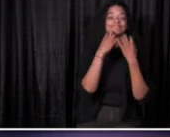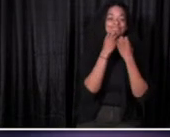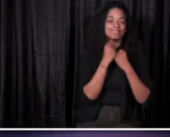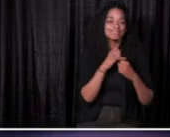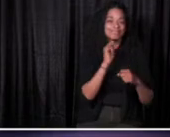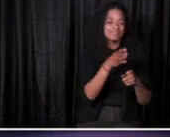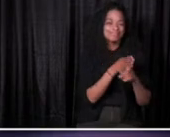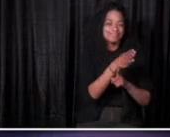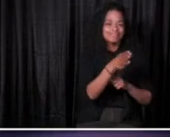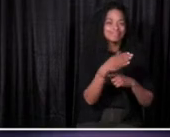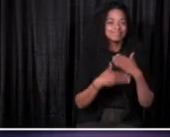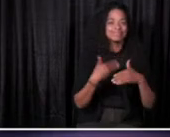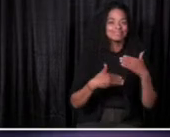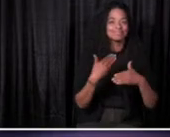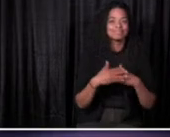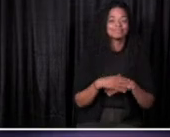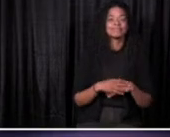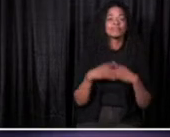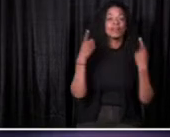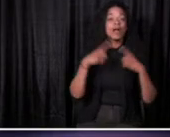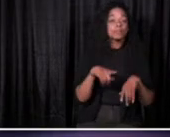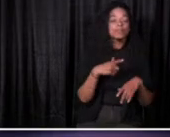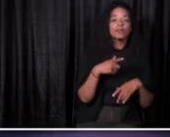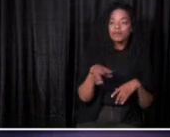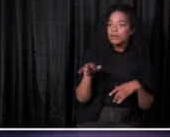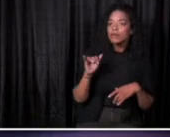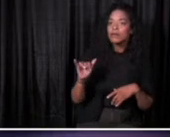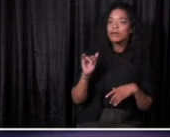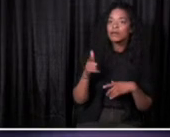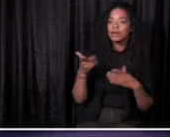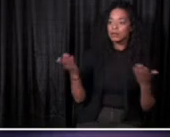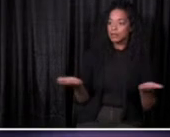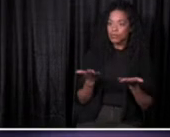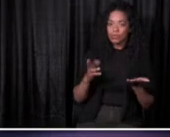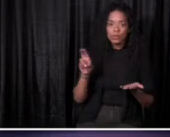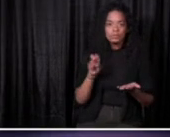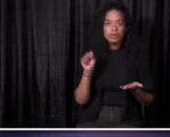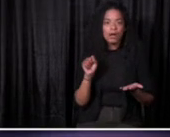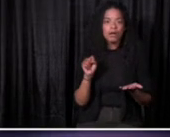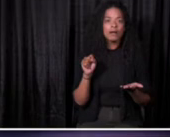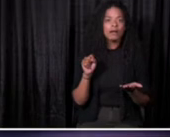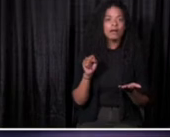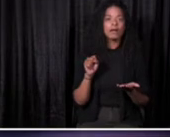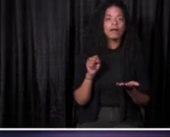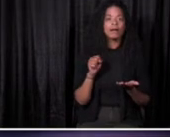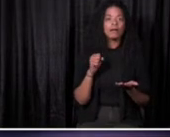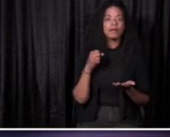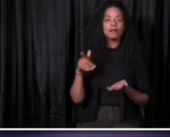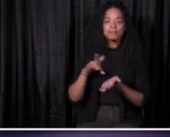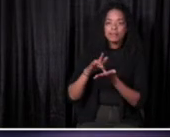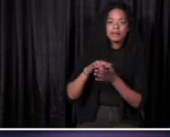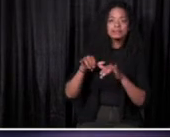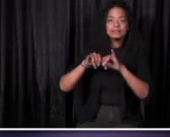discovered that in the U.S. medical system, there are also